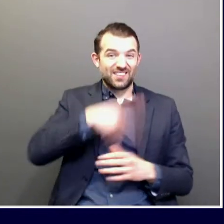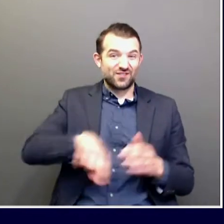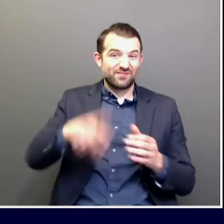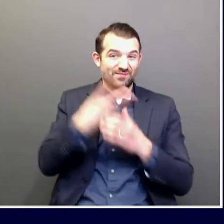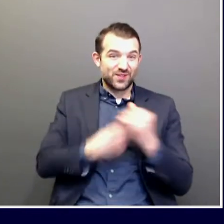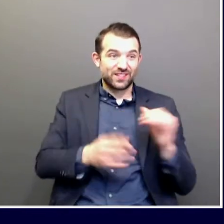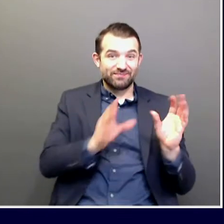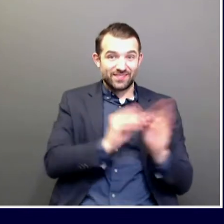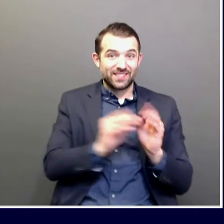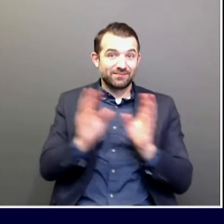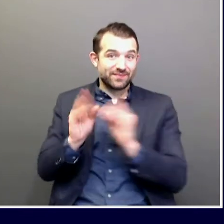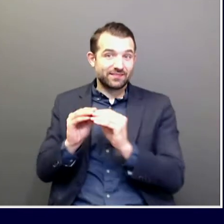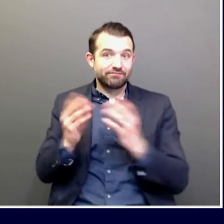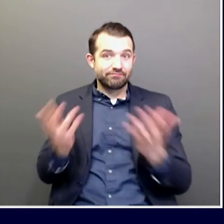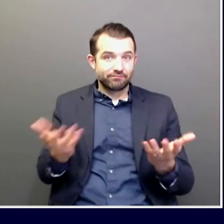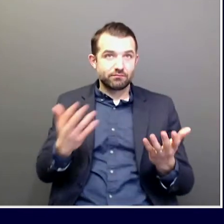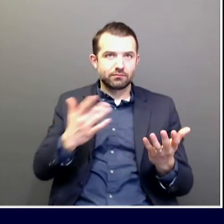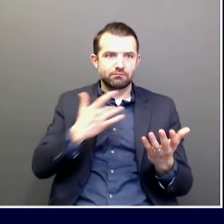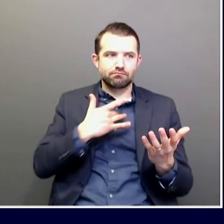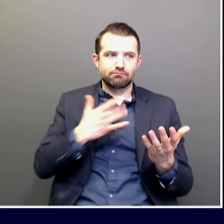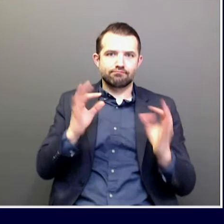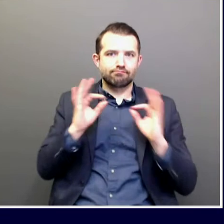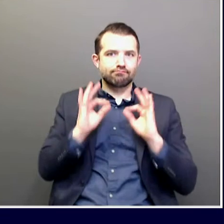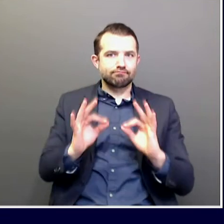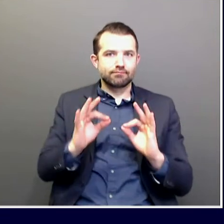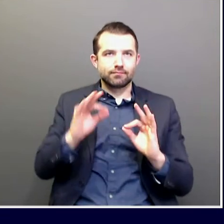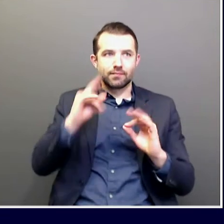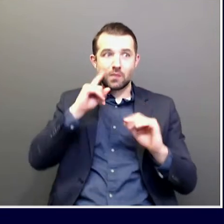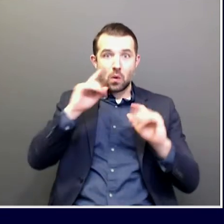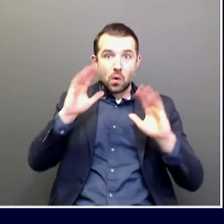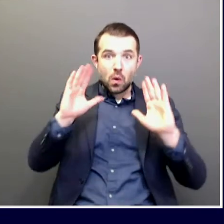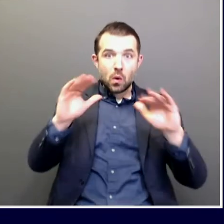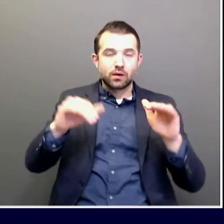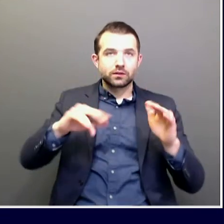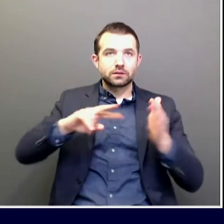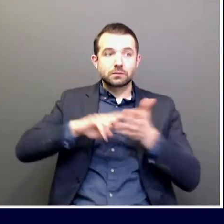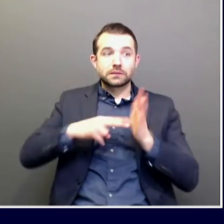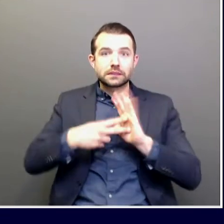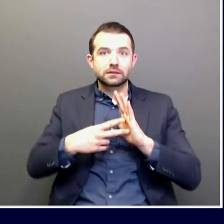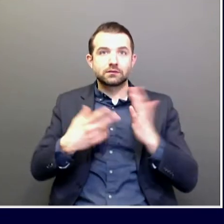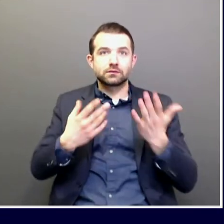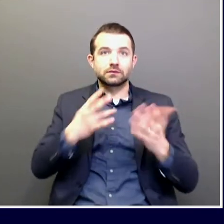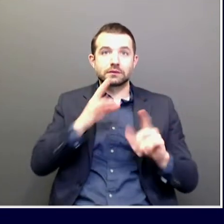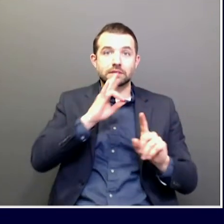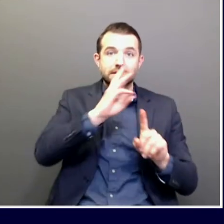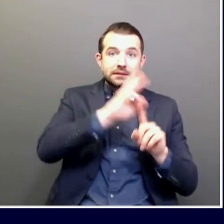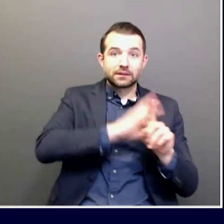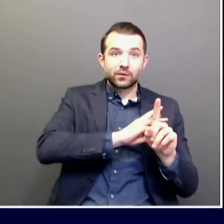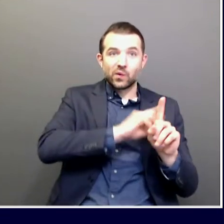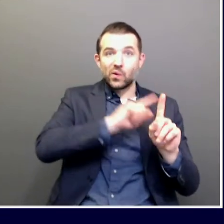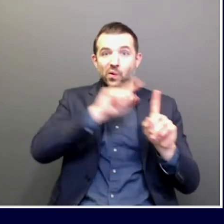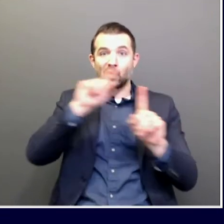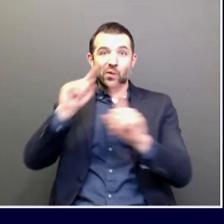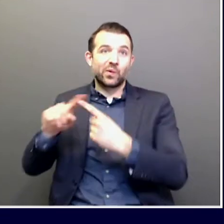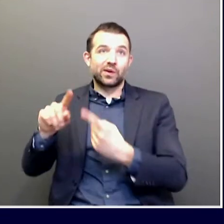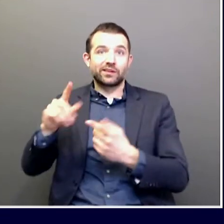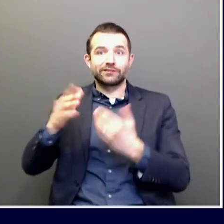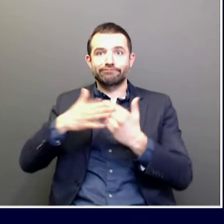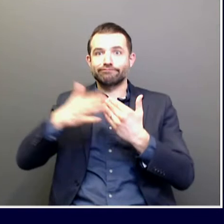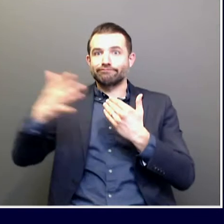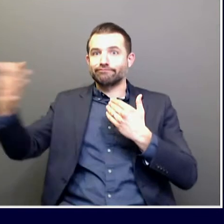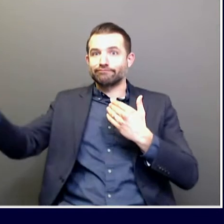doctors, will want and prefer kids to be vaccinated in an office, in the office setting, by a clinician that they know and a